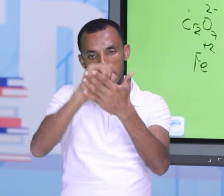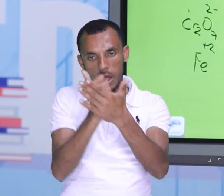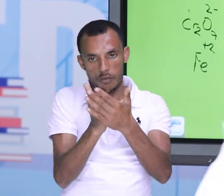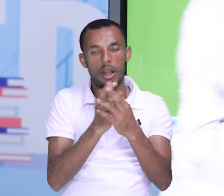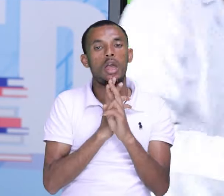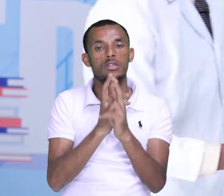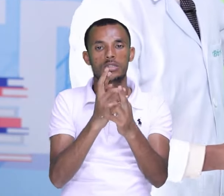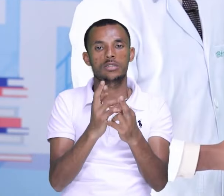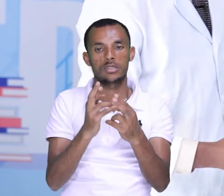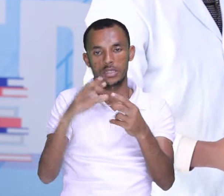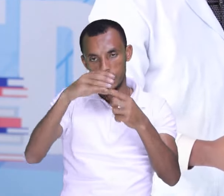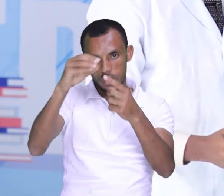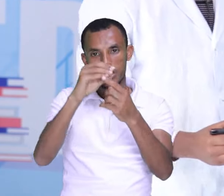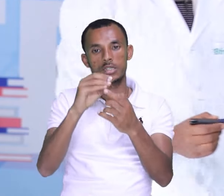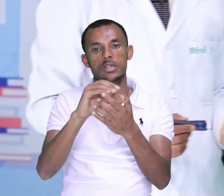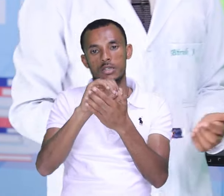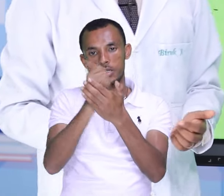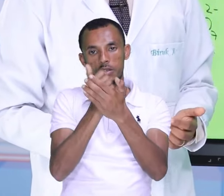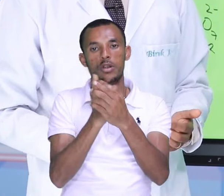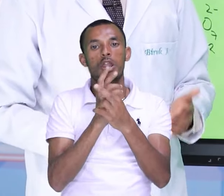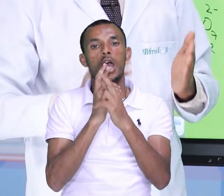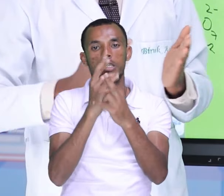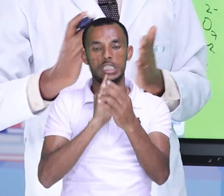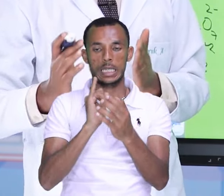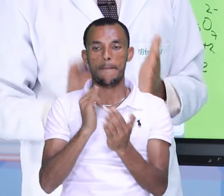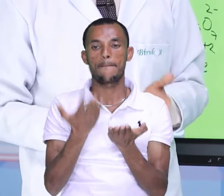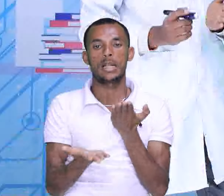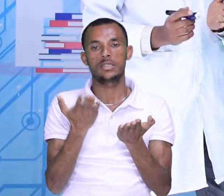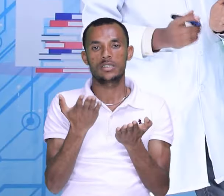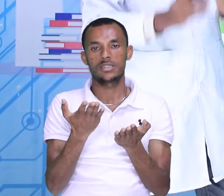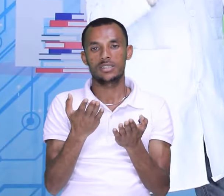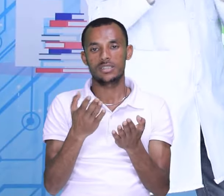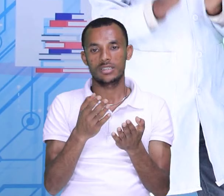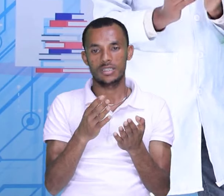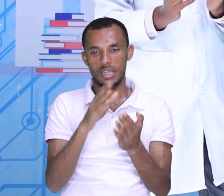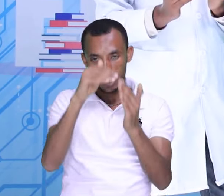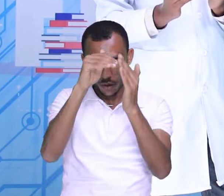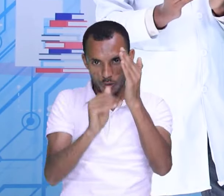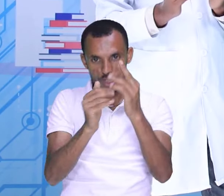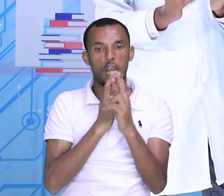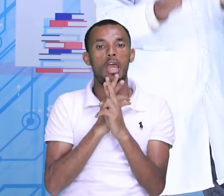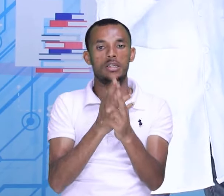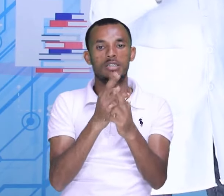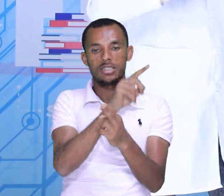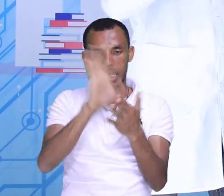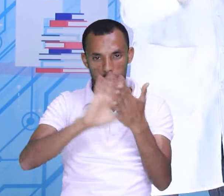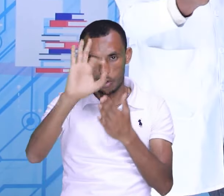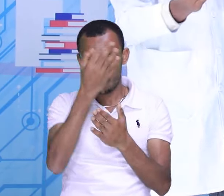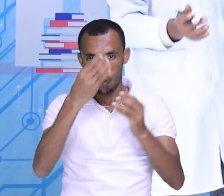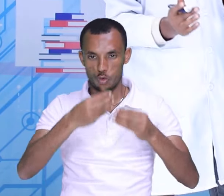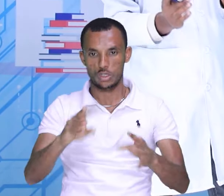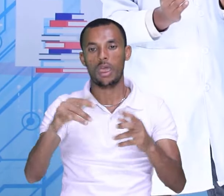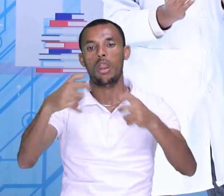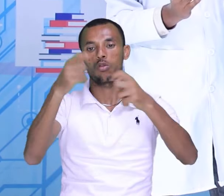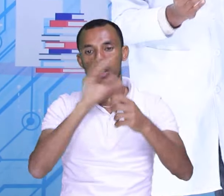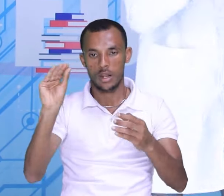reaction. Oxidation half reaction is balanced. But, you know, in redox reaction, the number of losing electrons